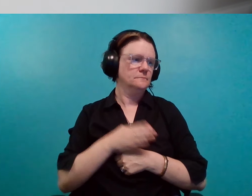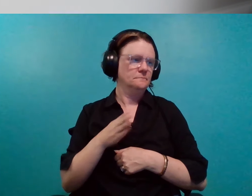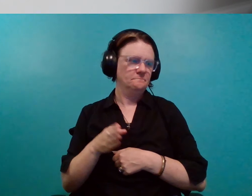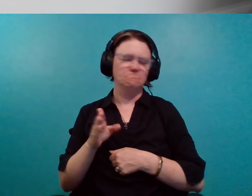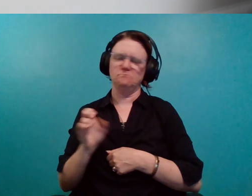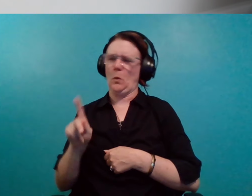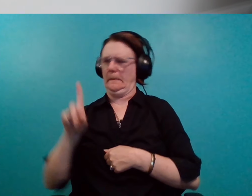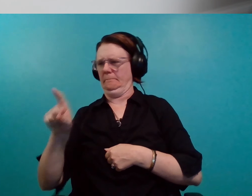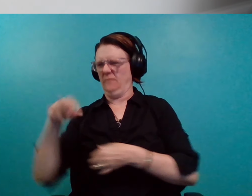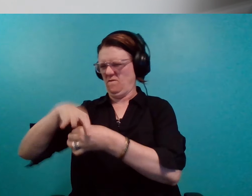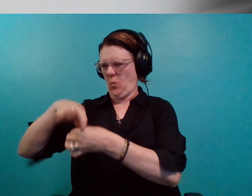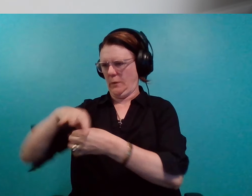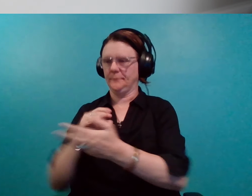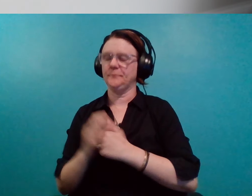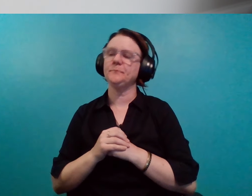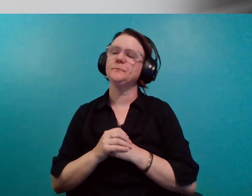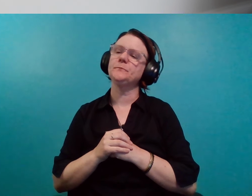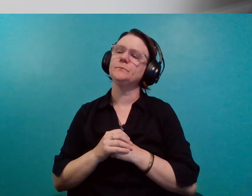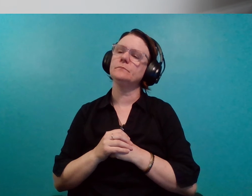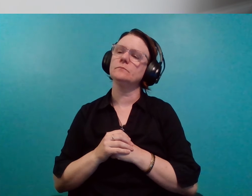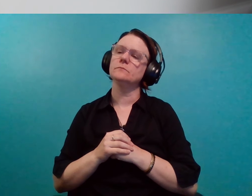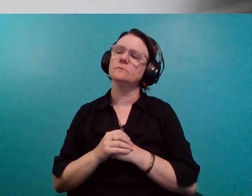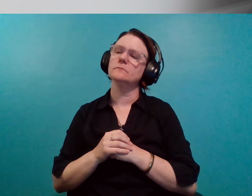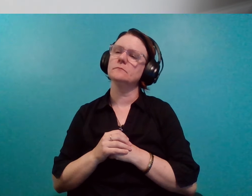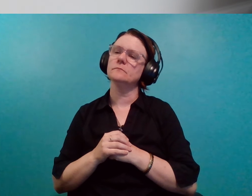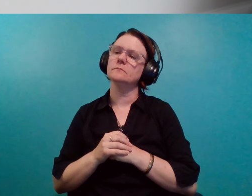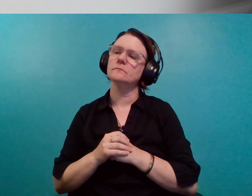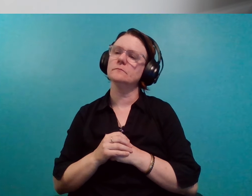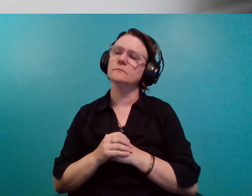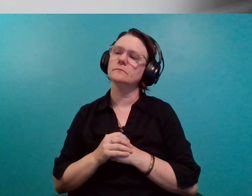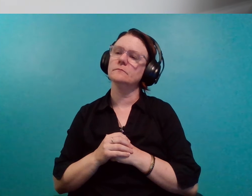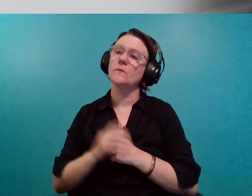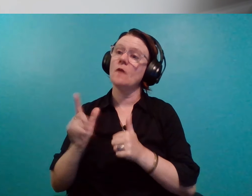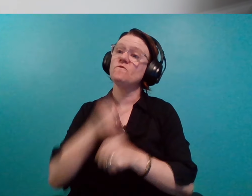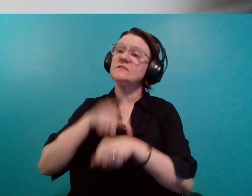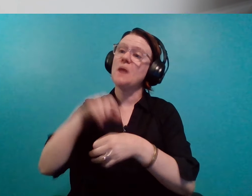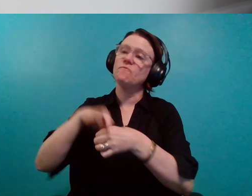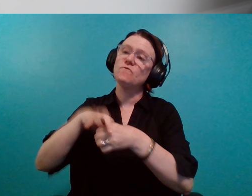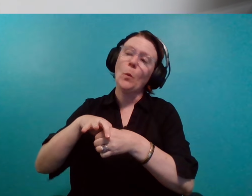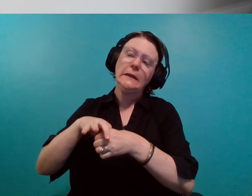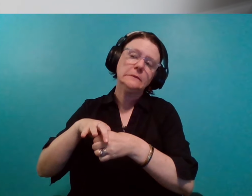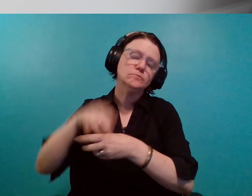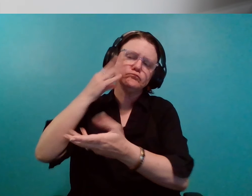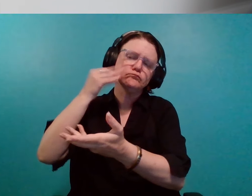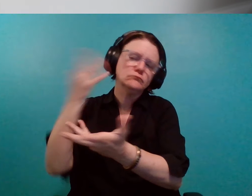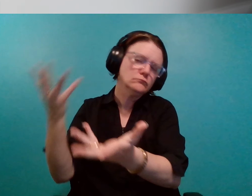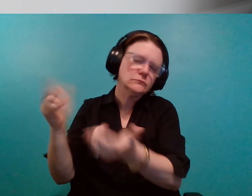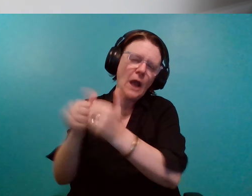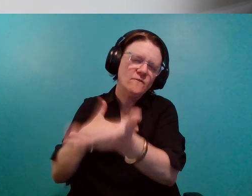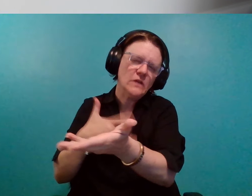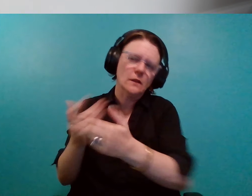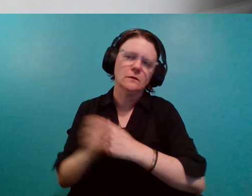a little bit to voting. Can you share with me about your experience first time voting? How did you feel when